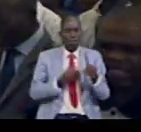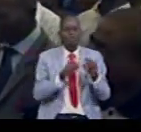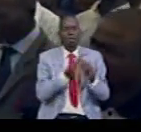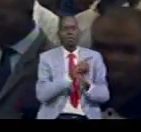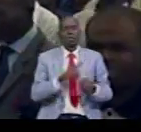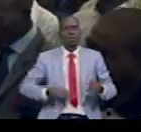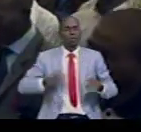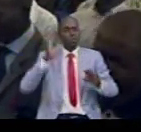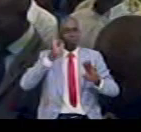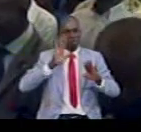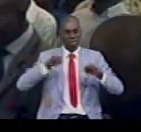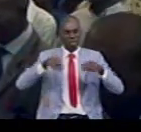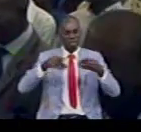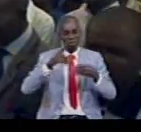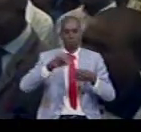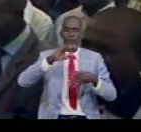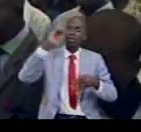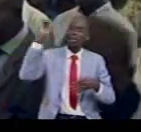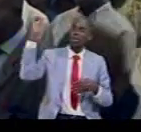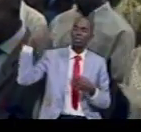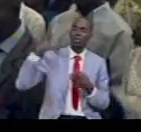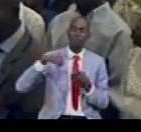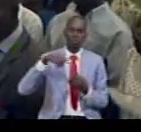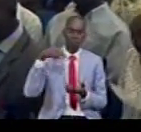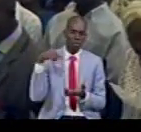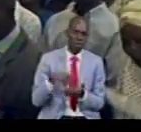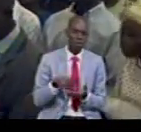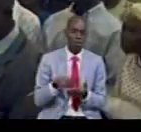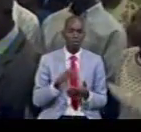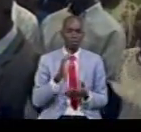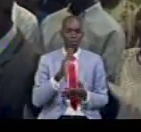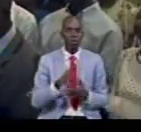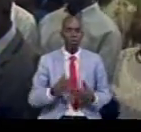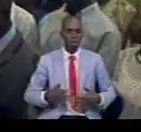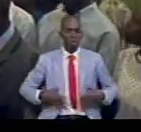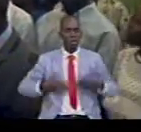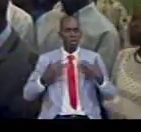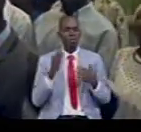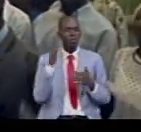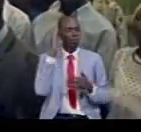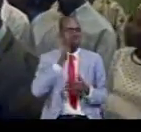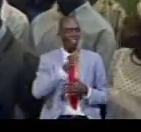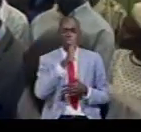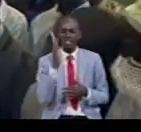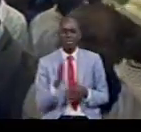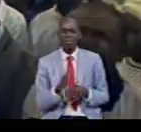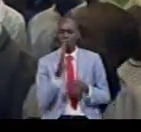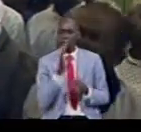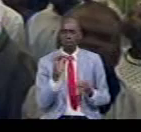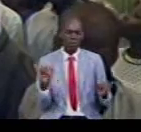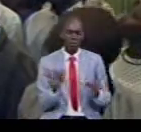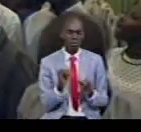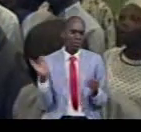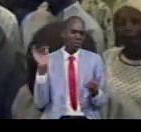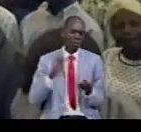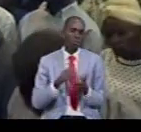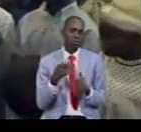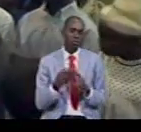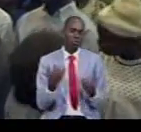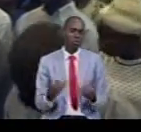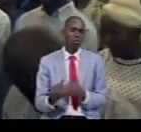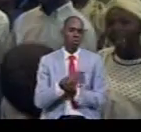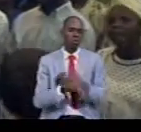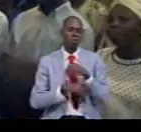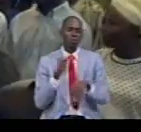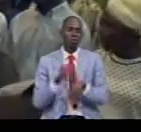will stand. You will stand. Your life will never be the same again from this day. In Jesus' name we